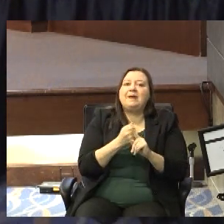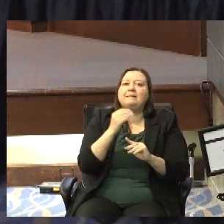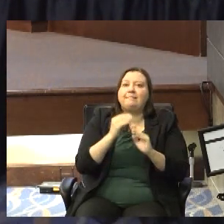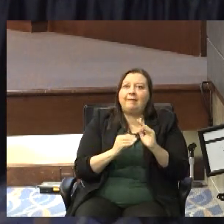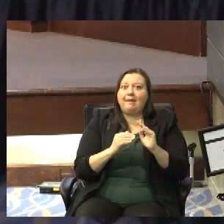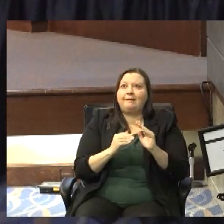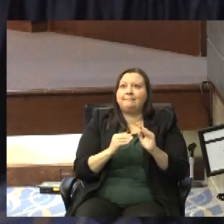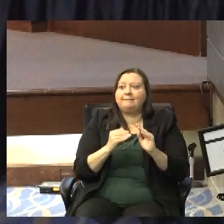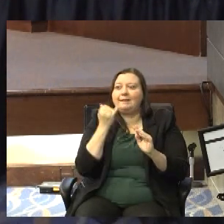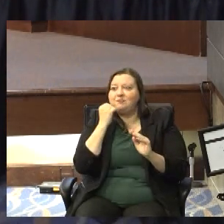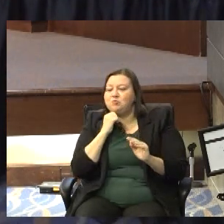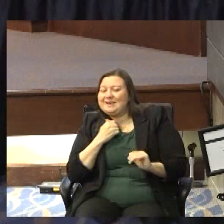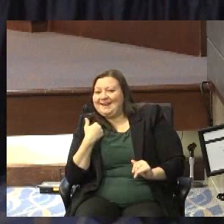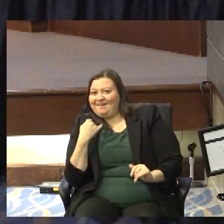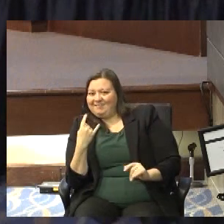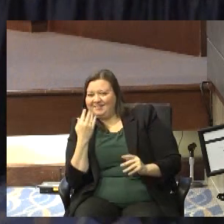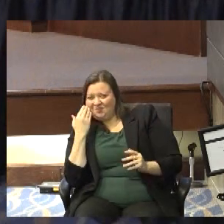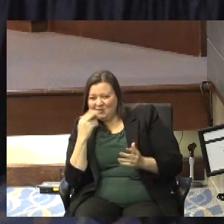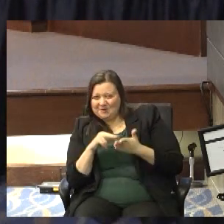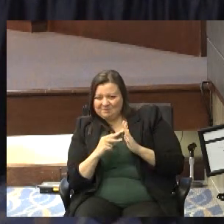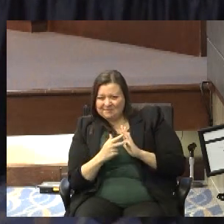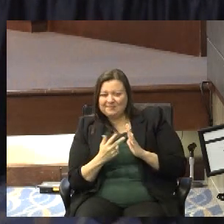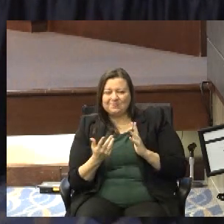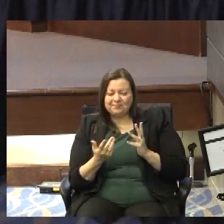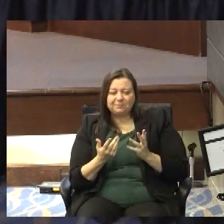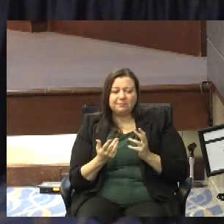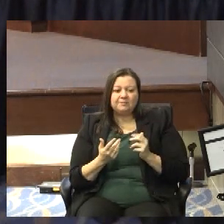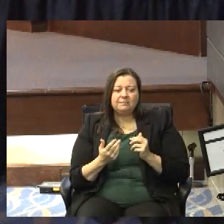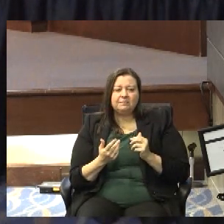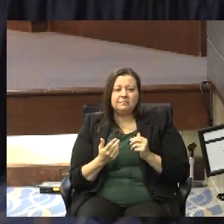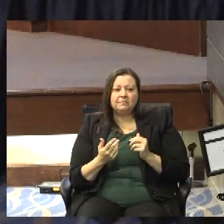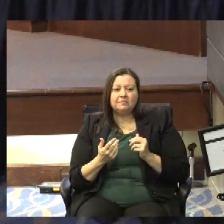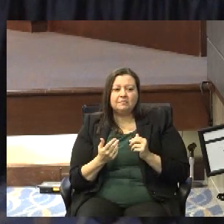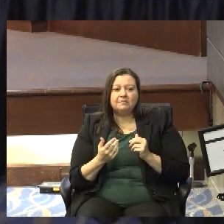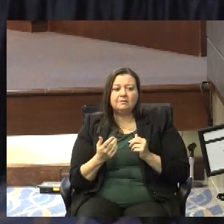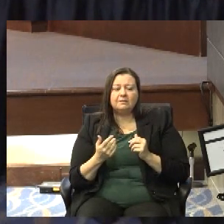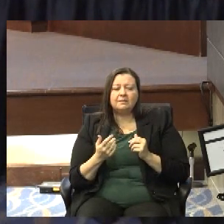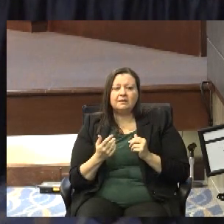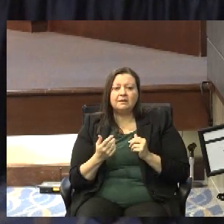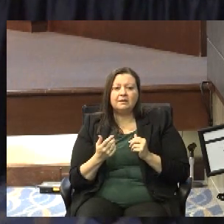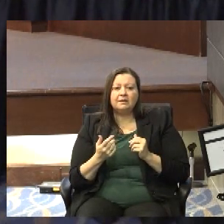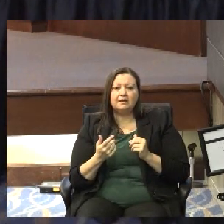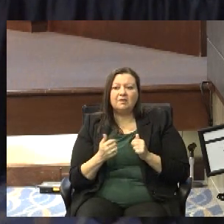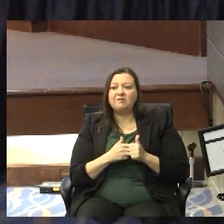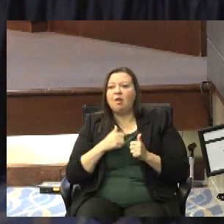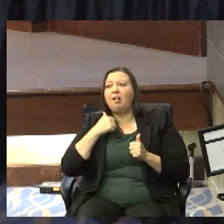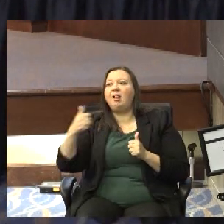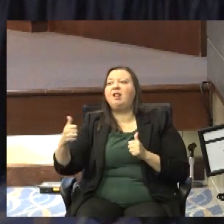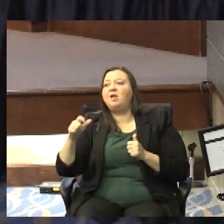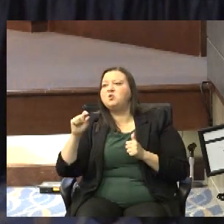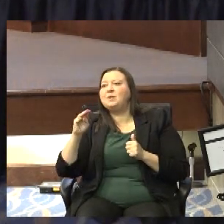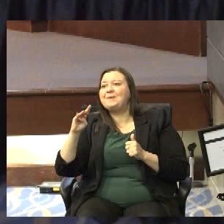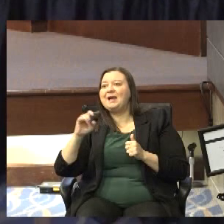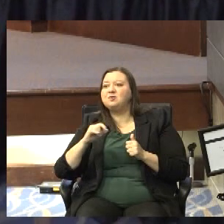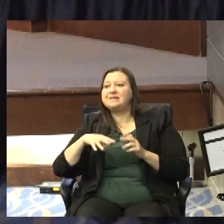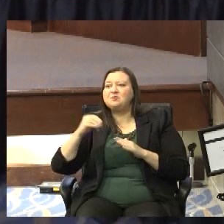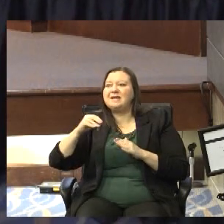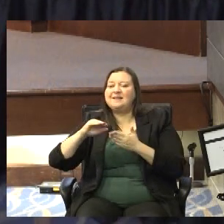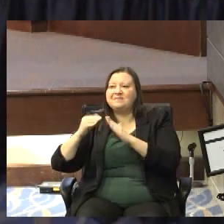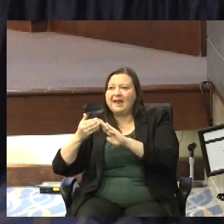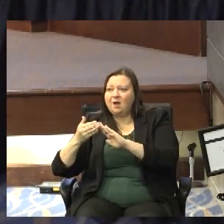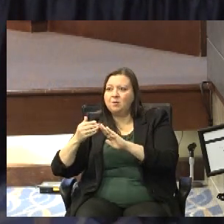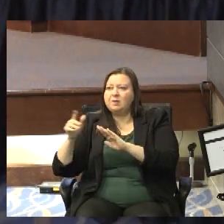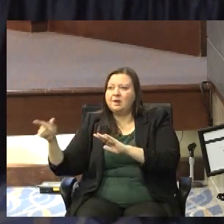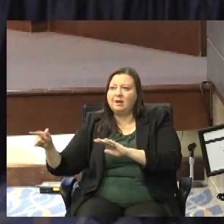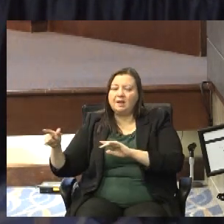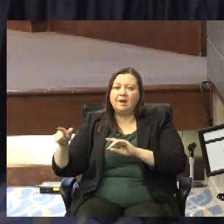would. And for you know, a MUD, you could run 20 miles outside of town and come seek consent and levy the same amount that you're